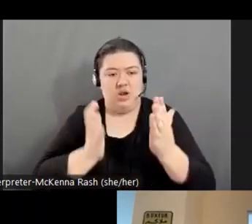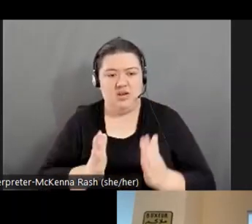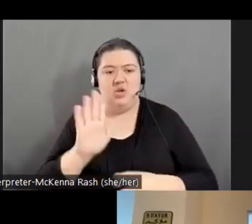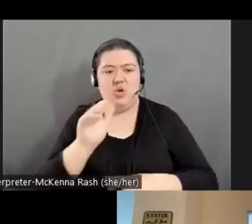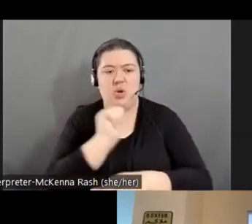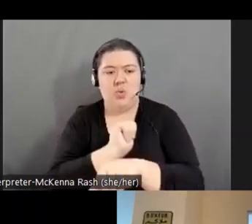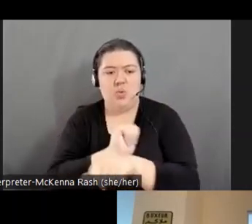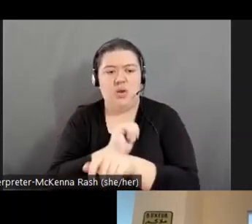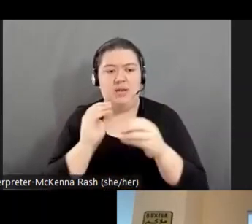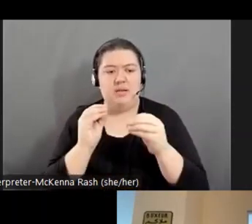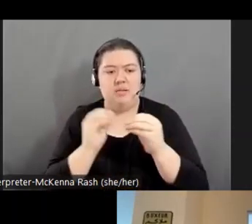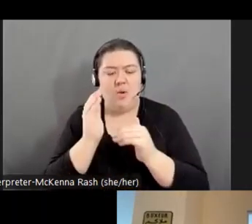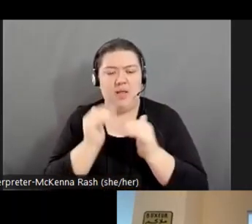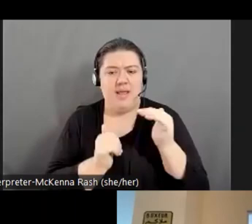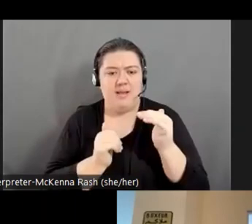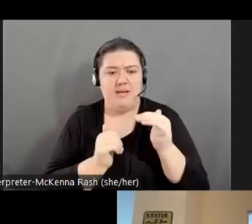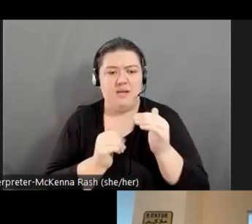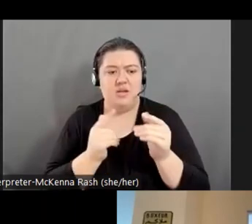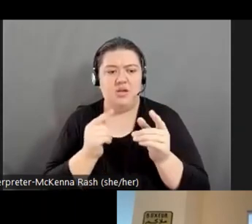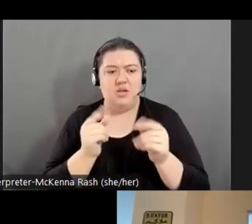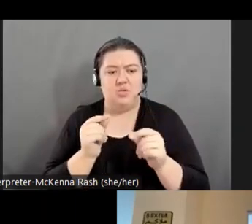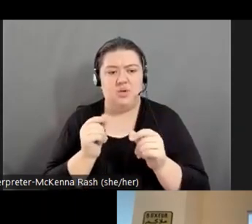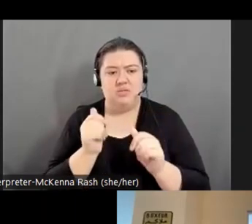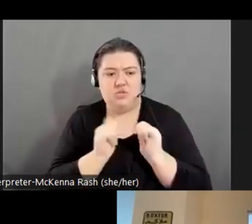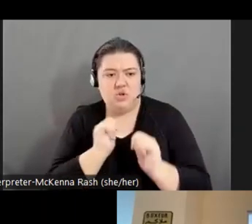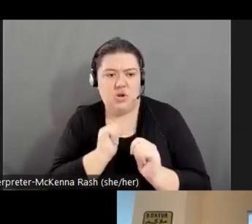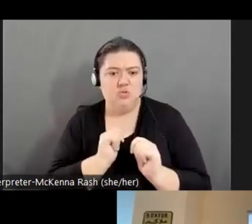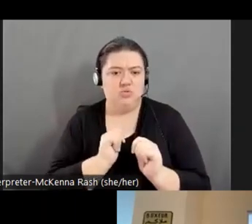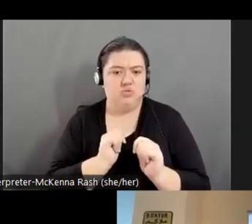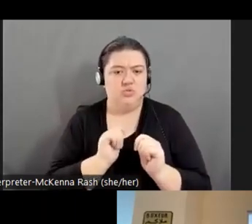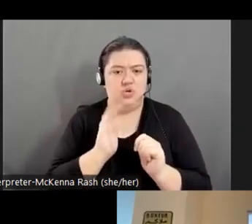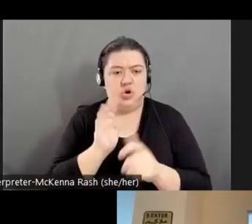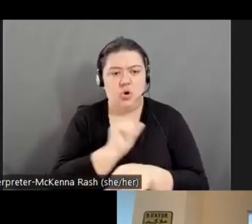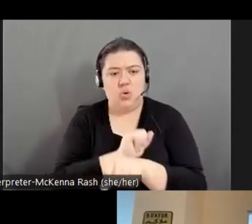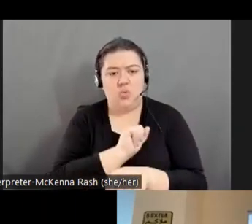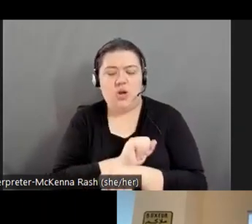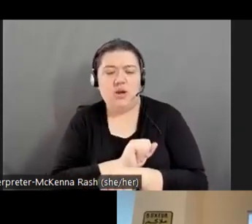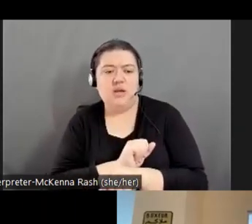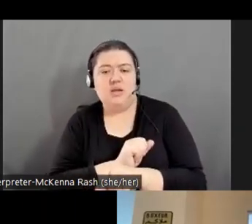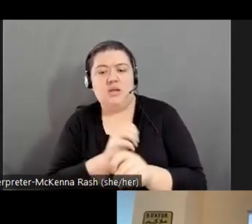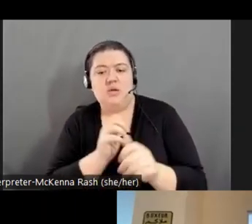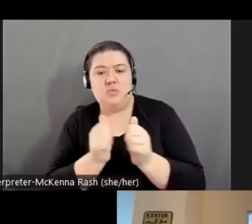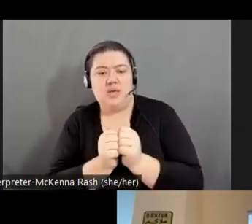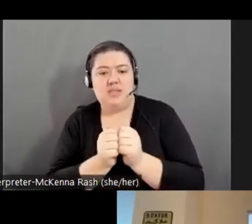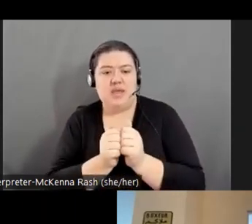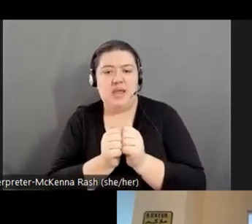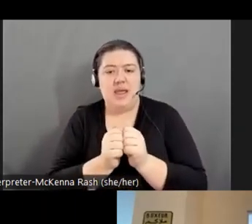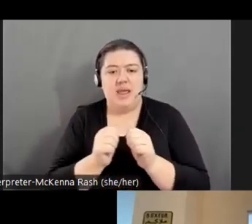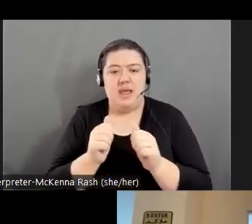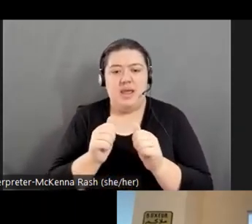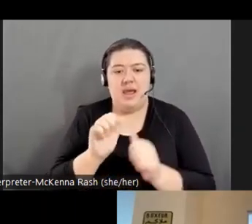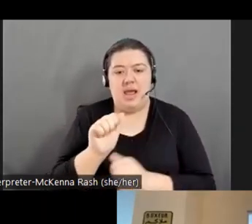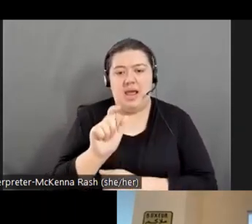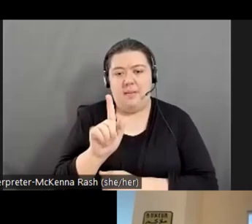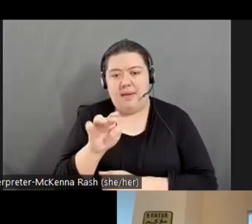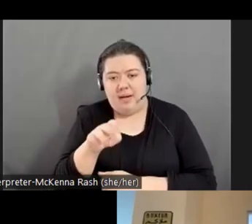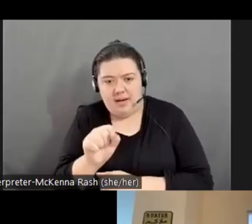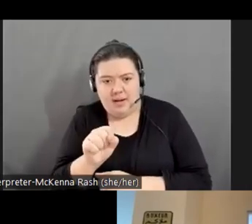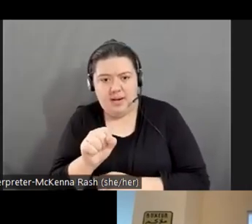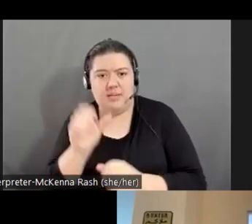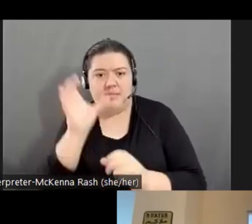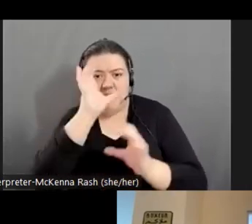more than doing shows. Your work is producing albums, working with other musicians. It's a whole entire musical exploration. It's doing